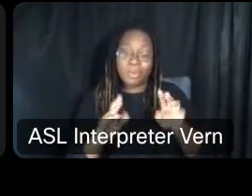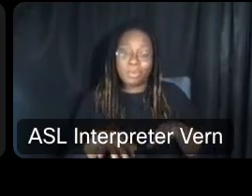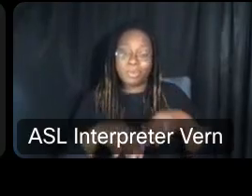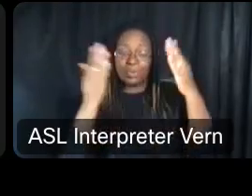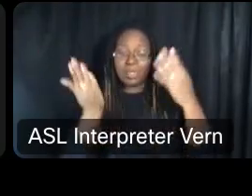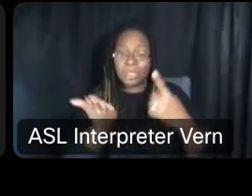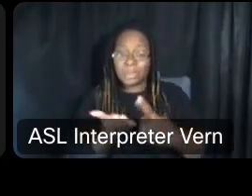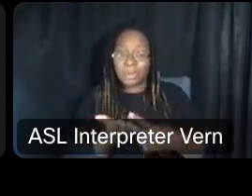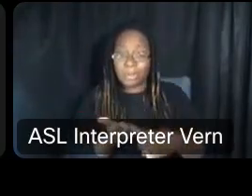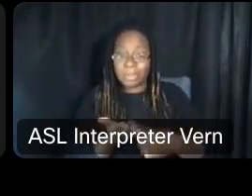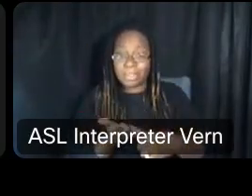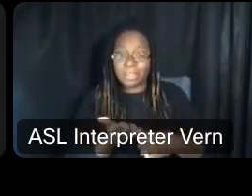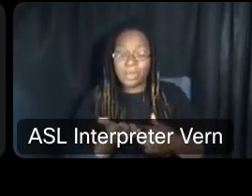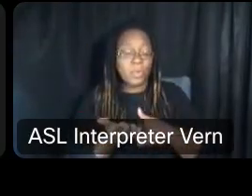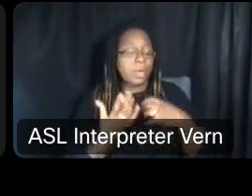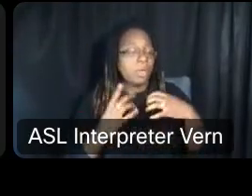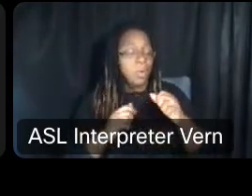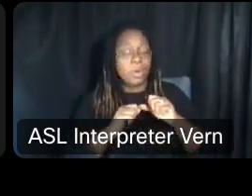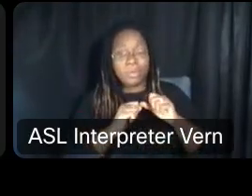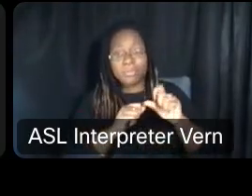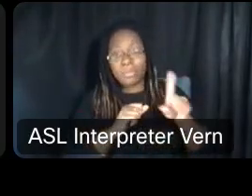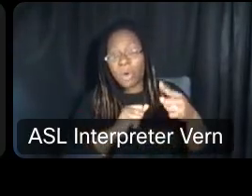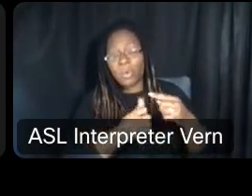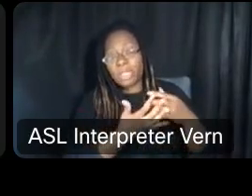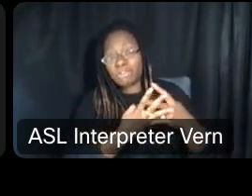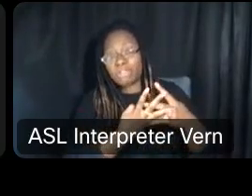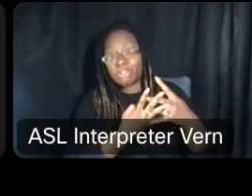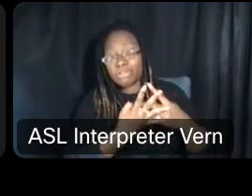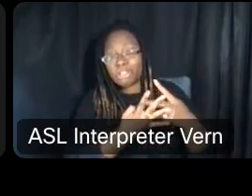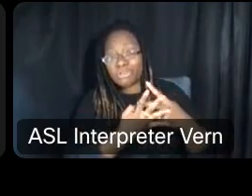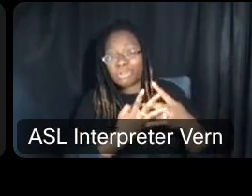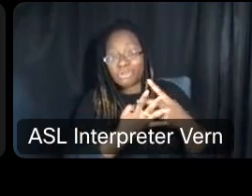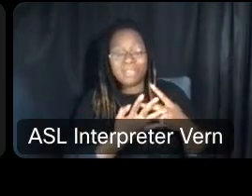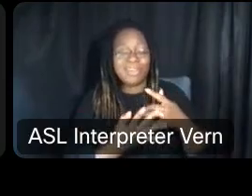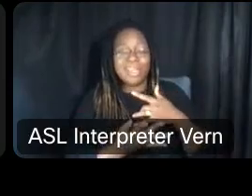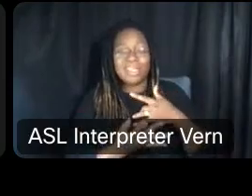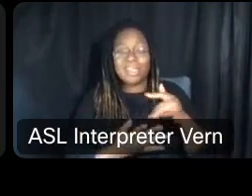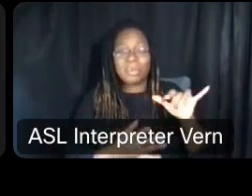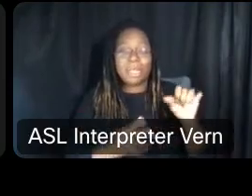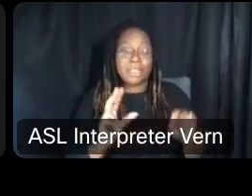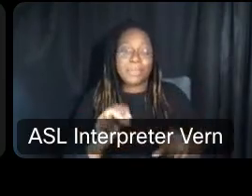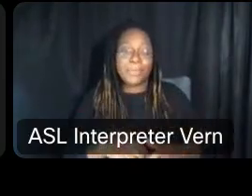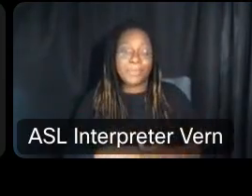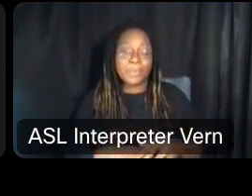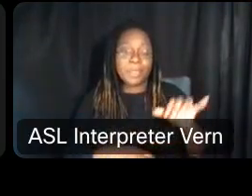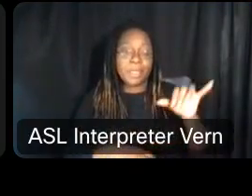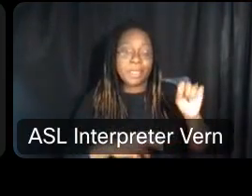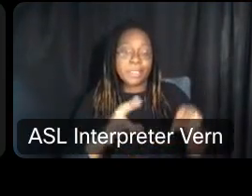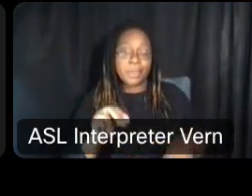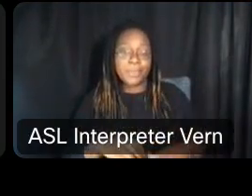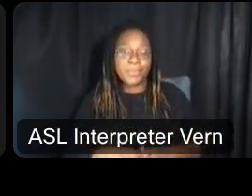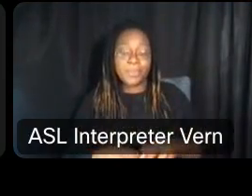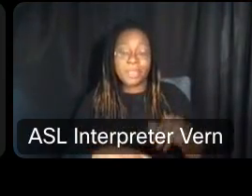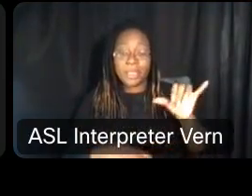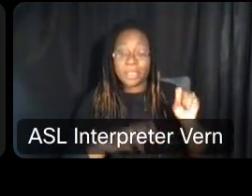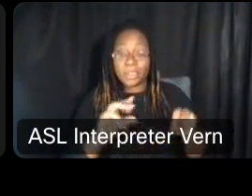to move beyond screening. Screening very often is a yes or no answer. It's we ask the